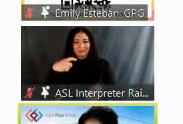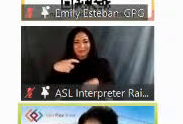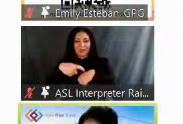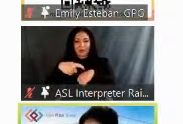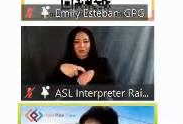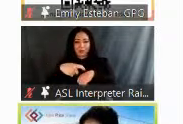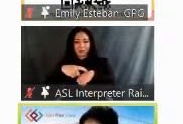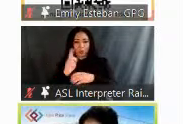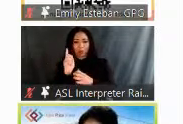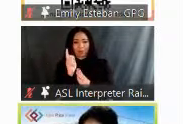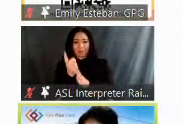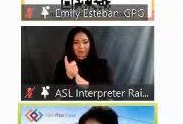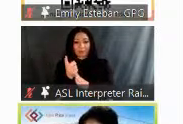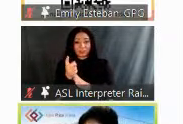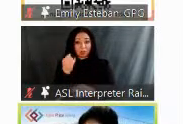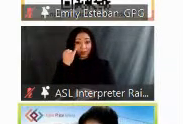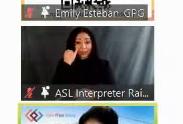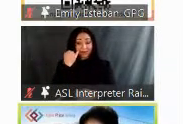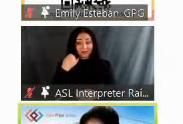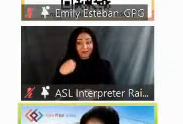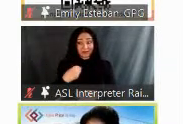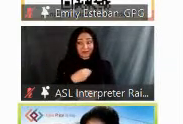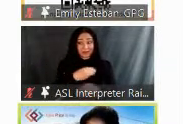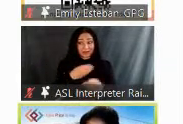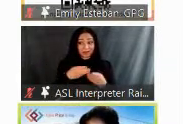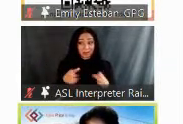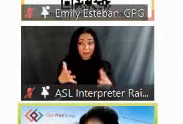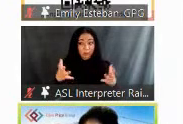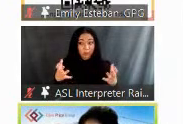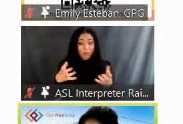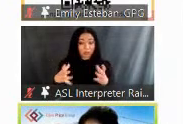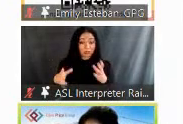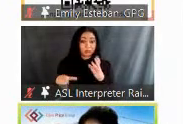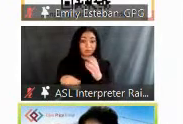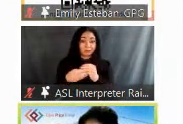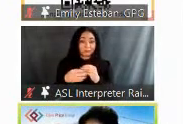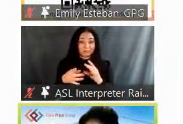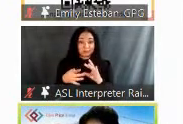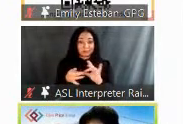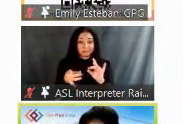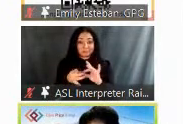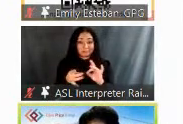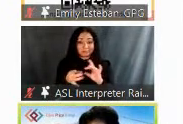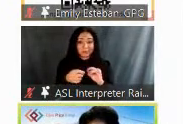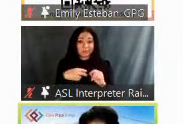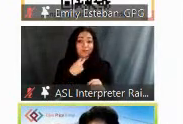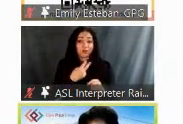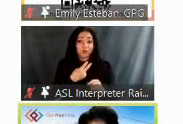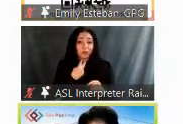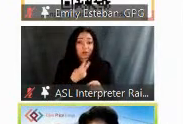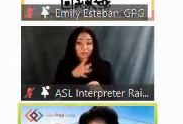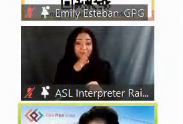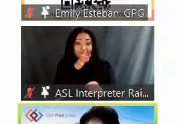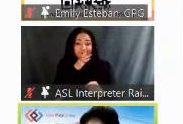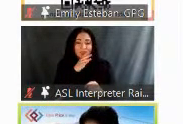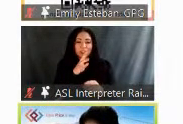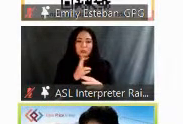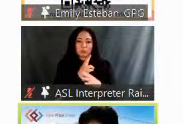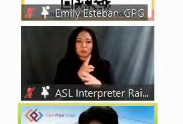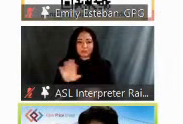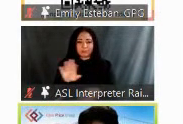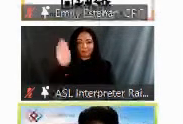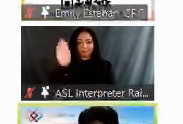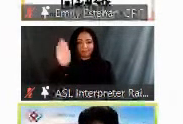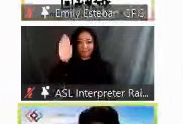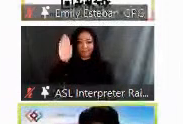any members of the public who would like to make a verbal public comment, please use the raise hand function and we will call